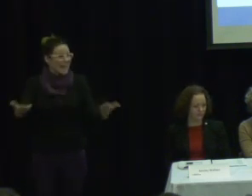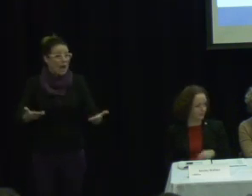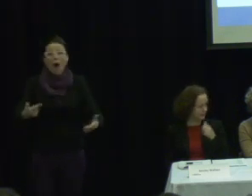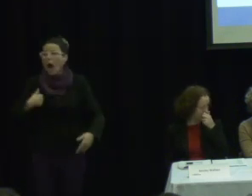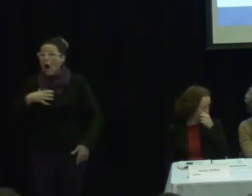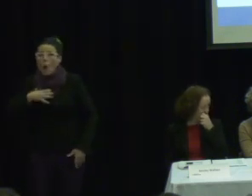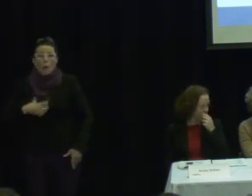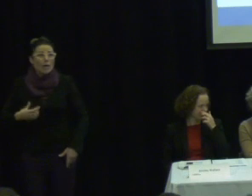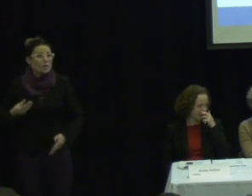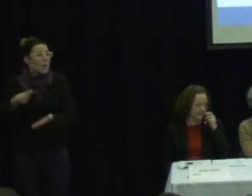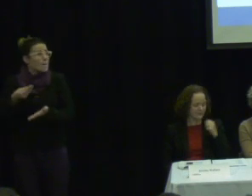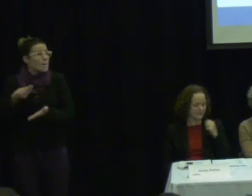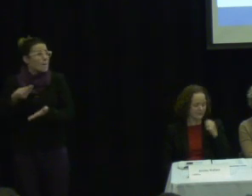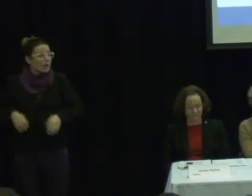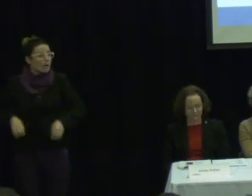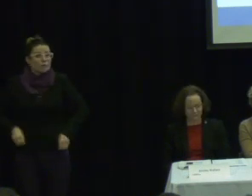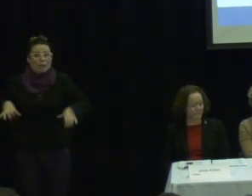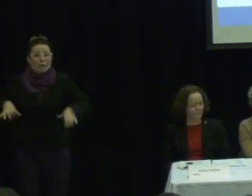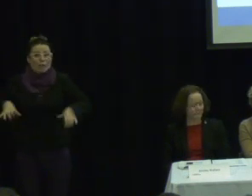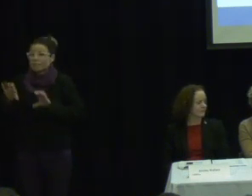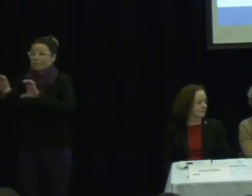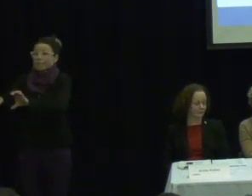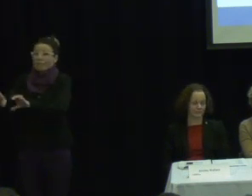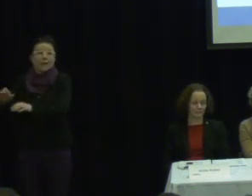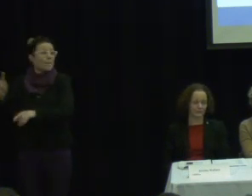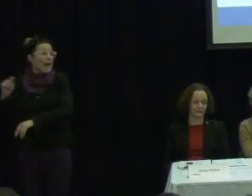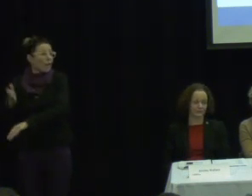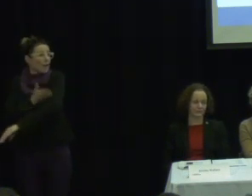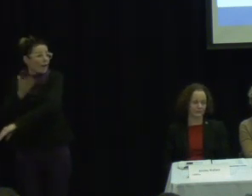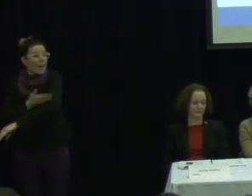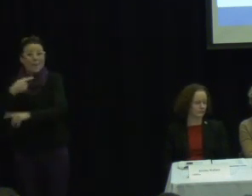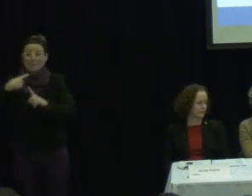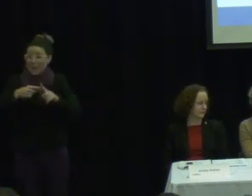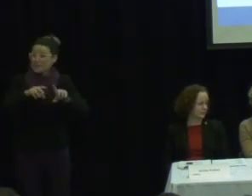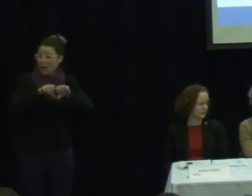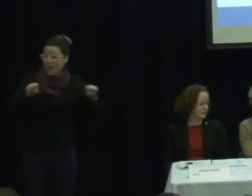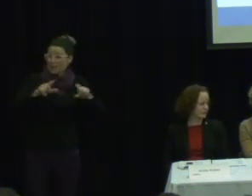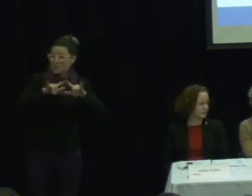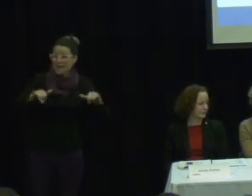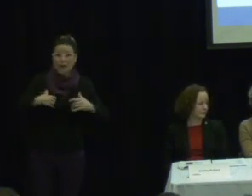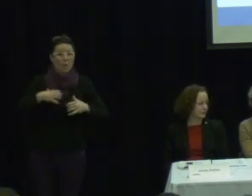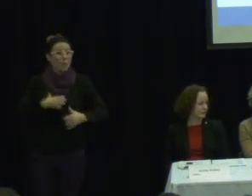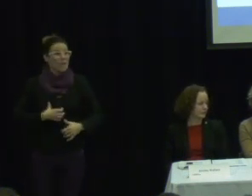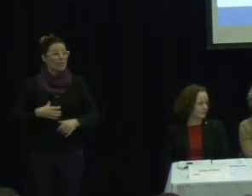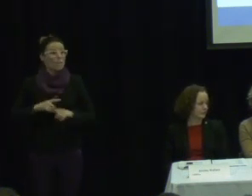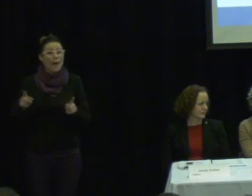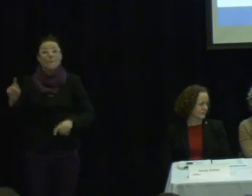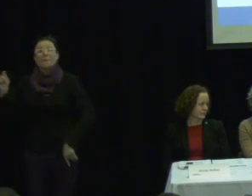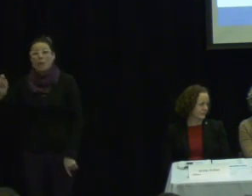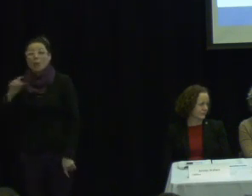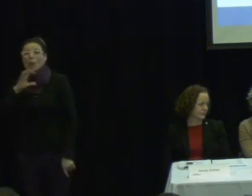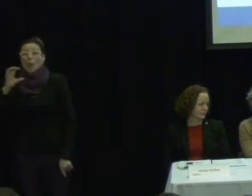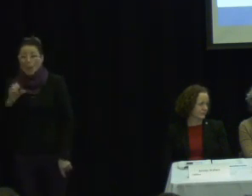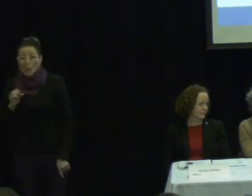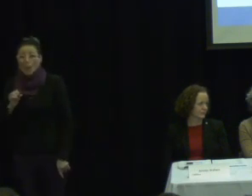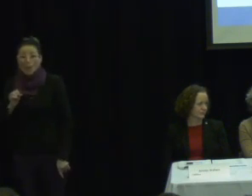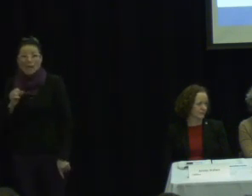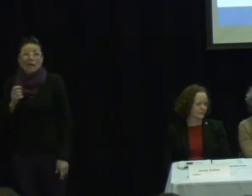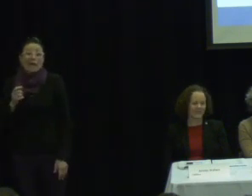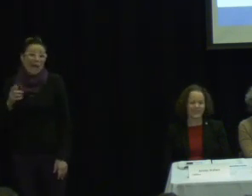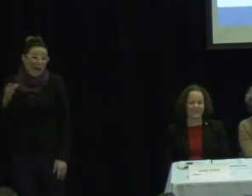fix the bathrooms and I'd give you scholarships. But if I have to choose, we're going to have an okay bathroom. Okay, some days not even